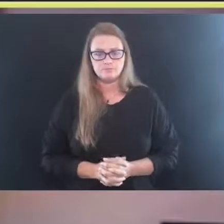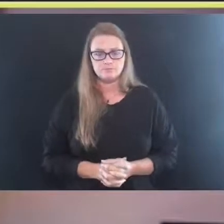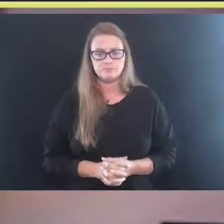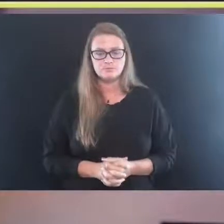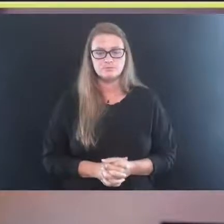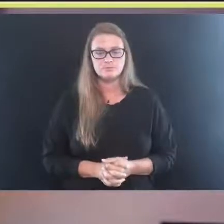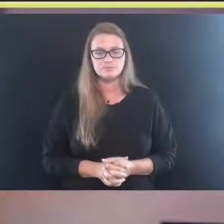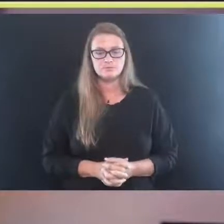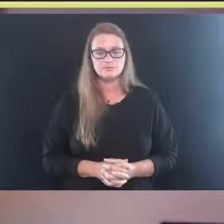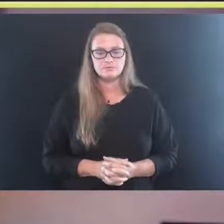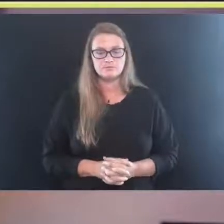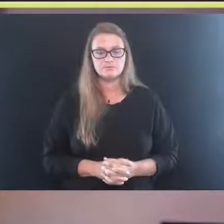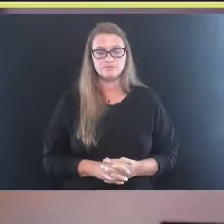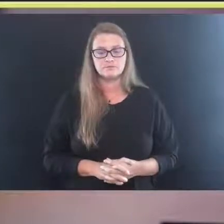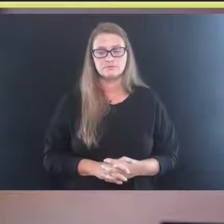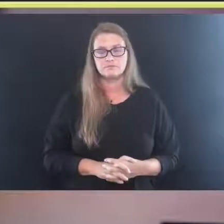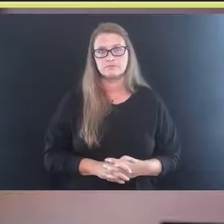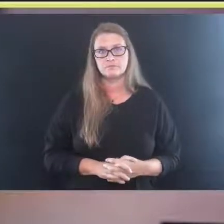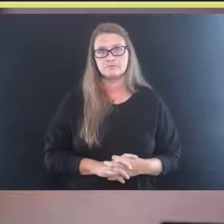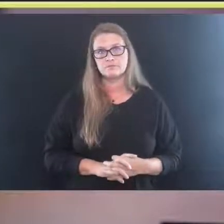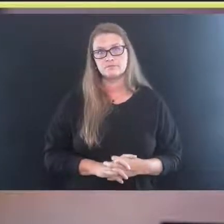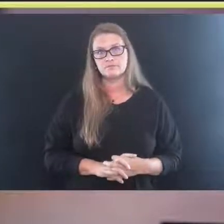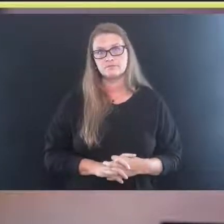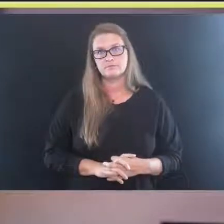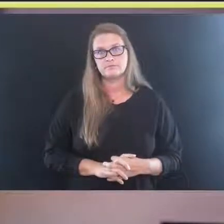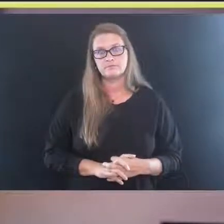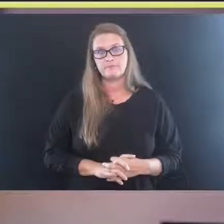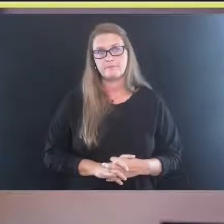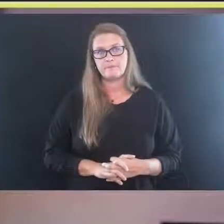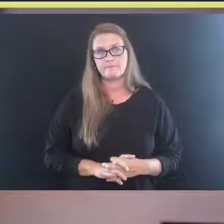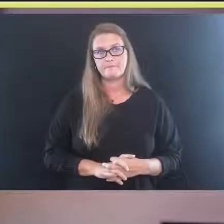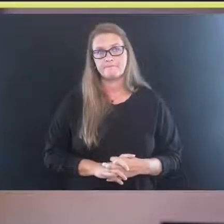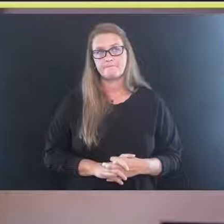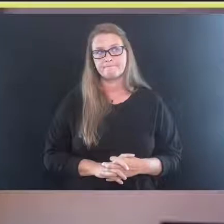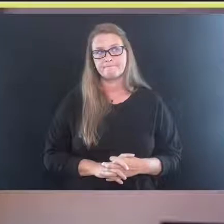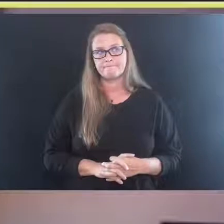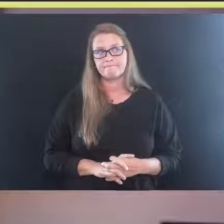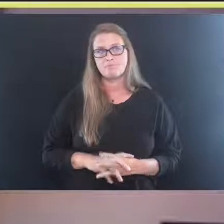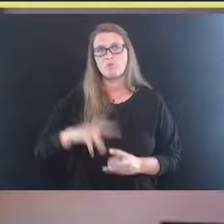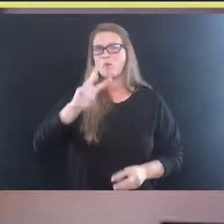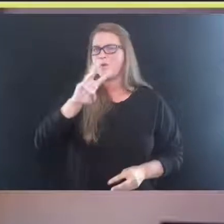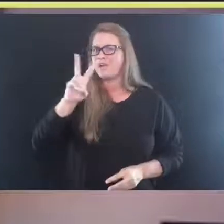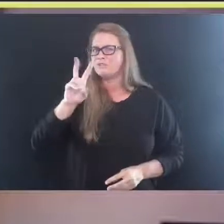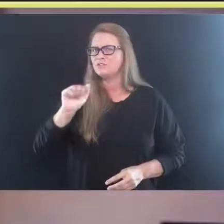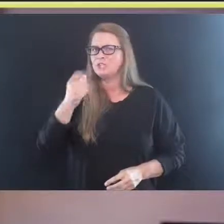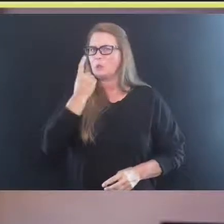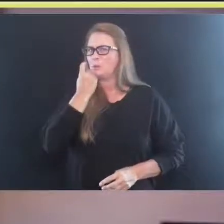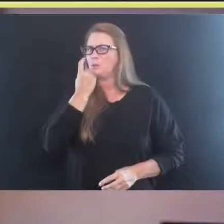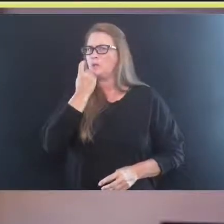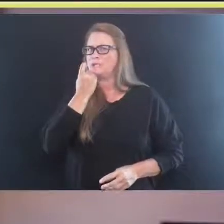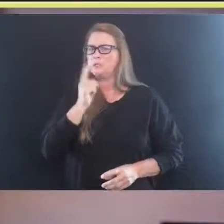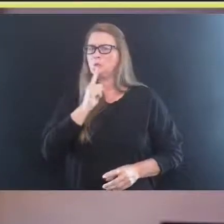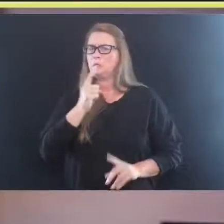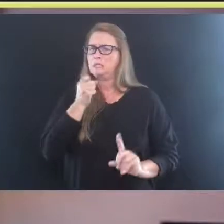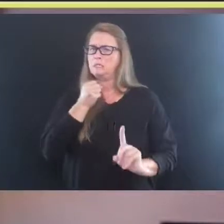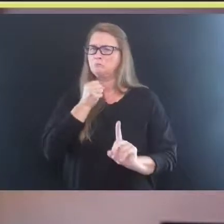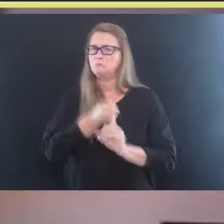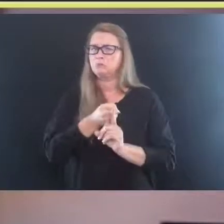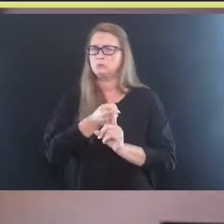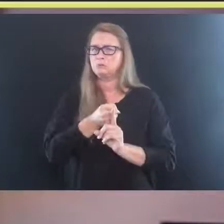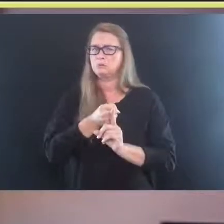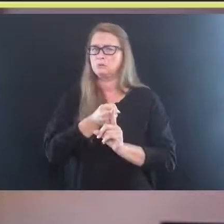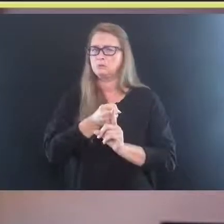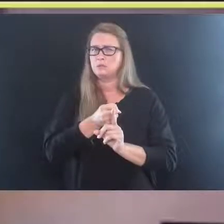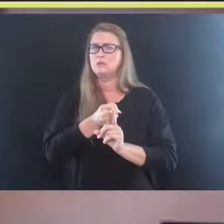said, that West Virginia has been bearing the brunt of the Delta variant of